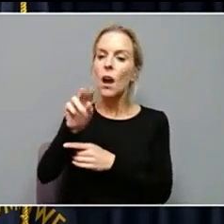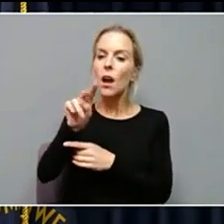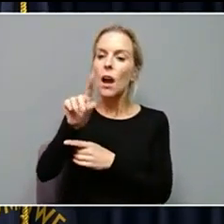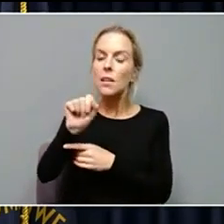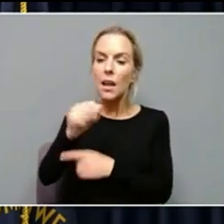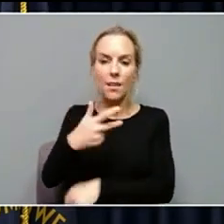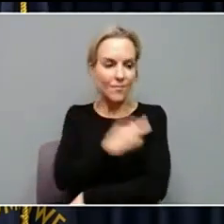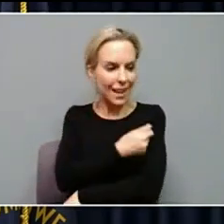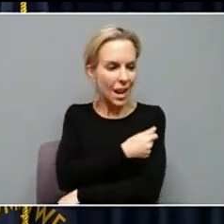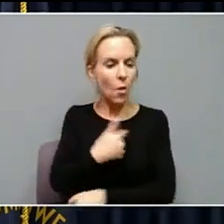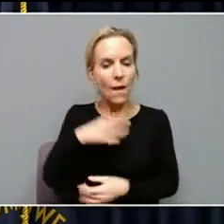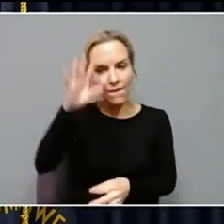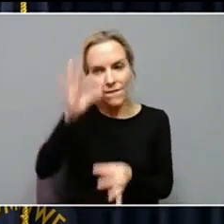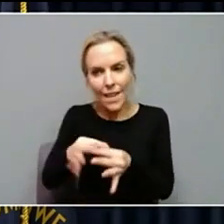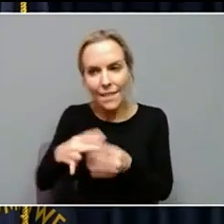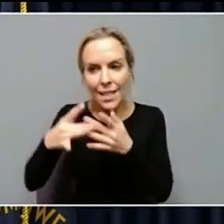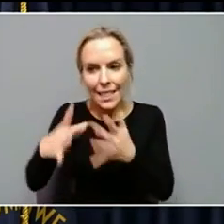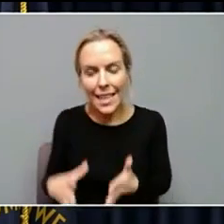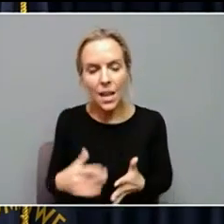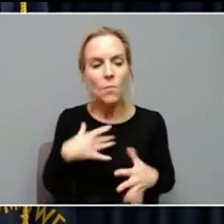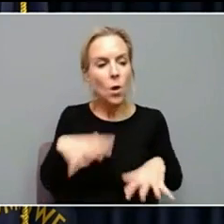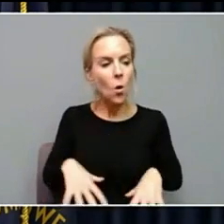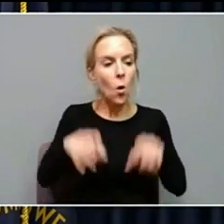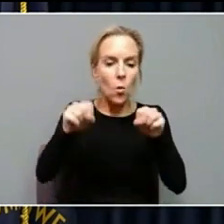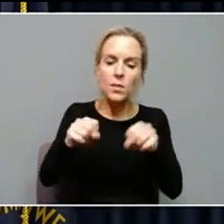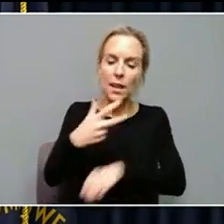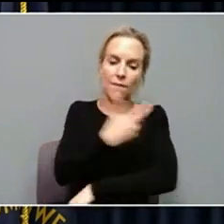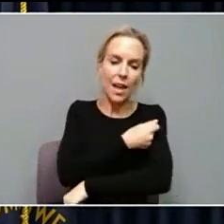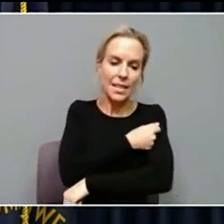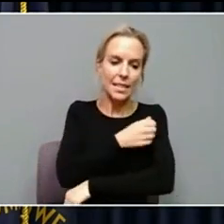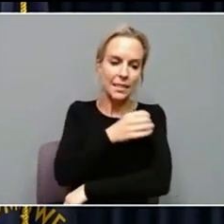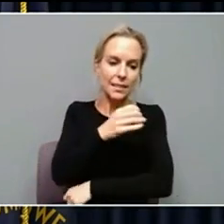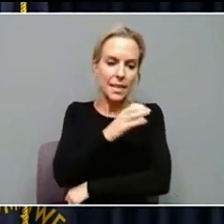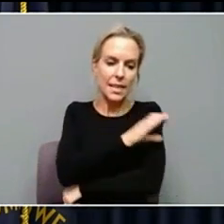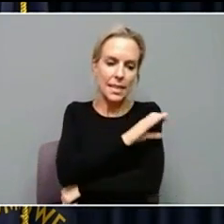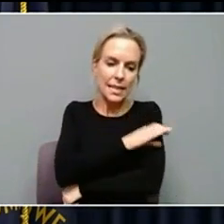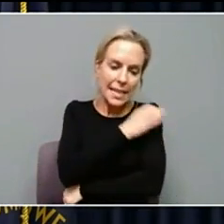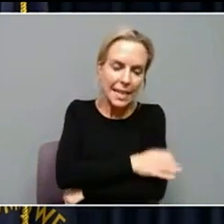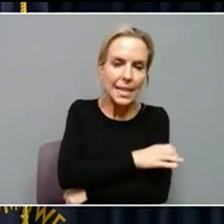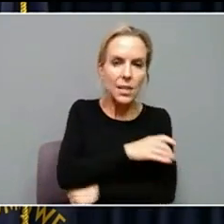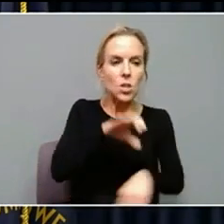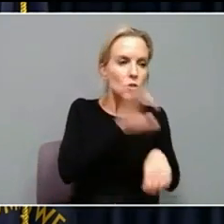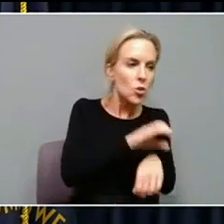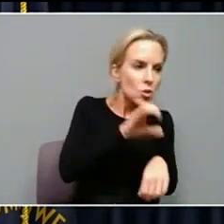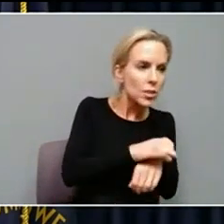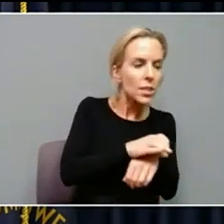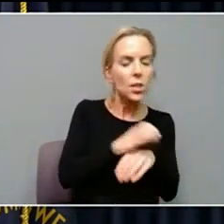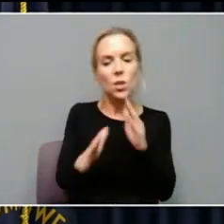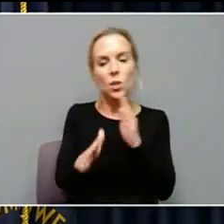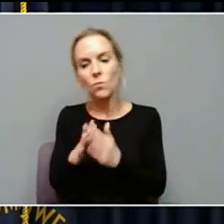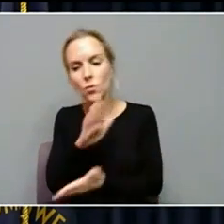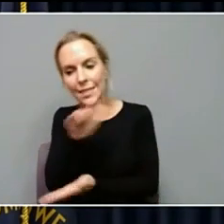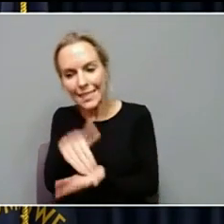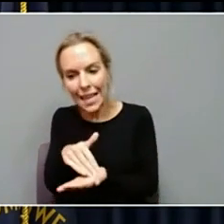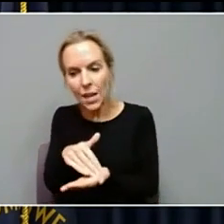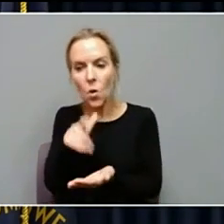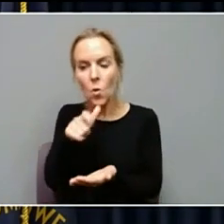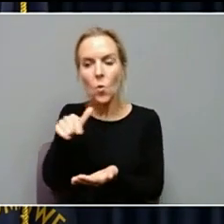hosting vaccine clinics at churches, at community centers in disadvantaged areas.